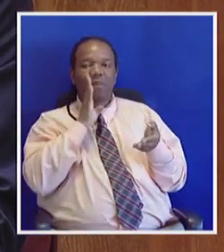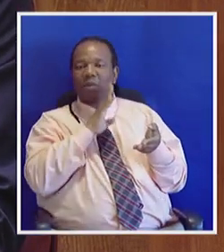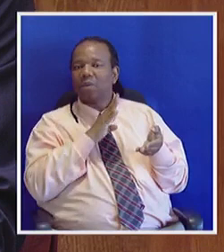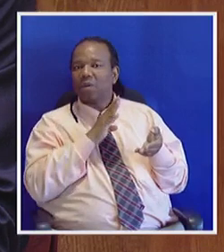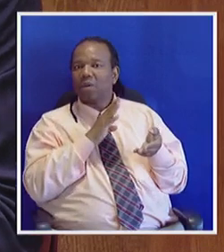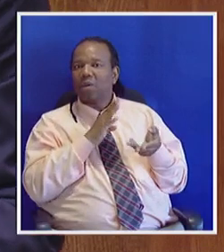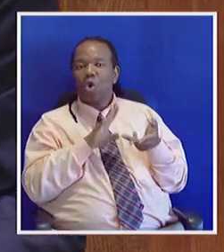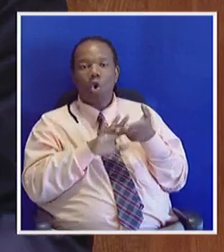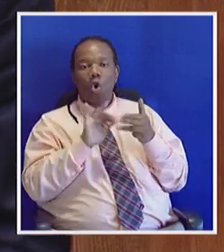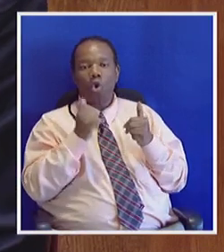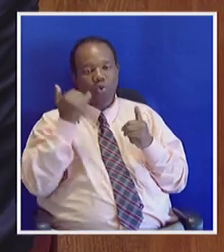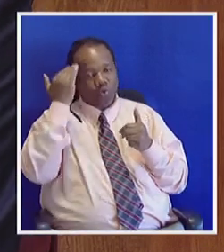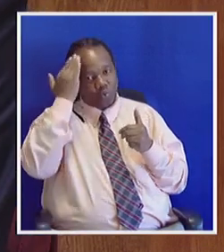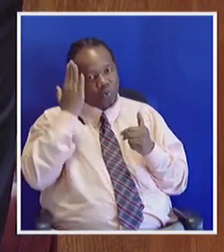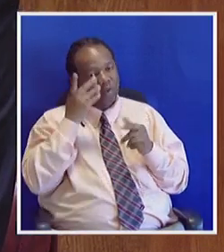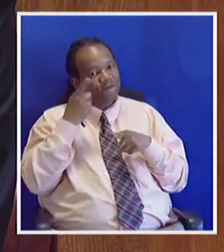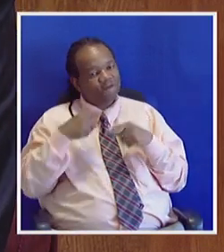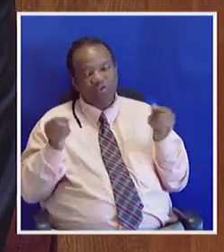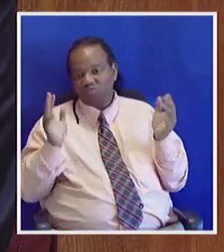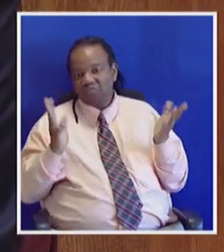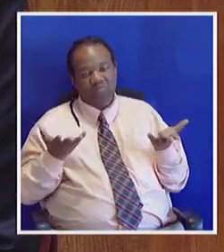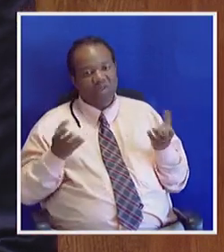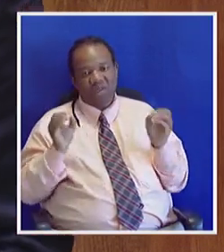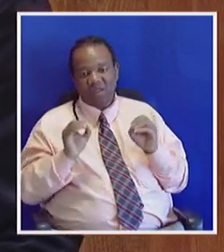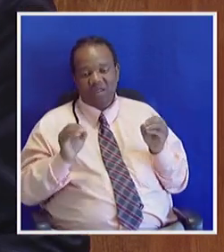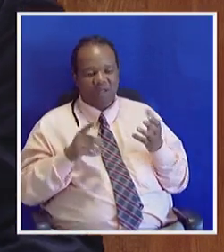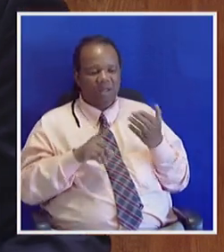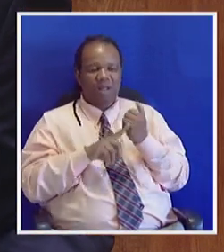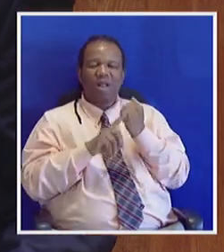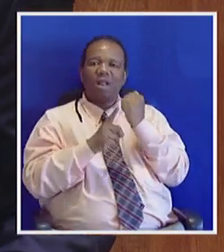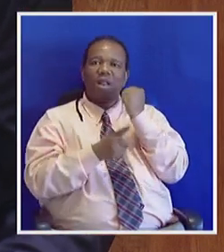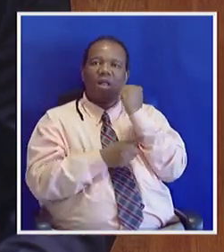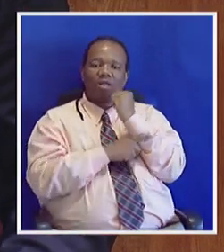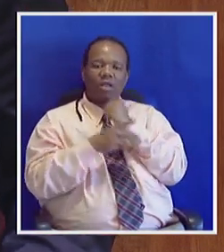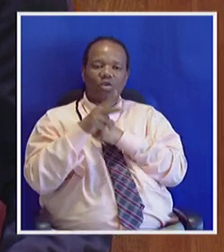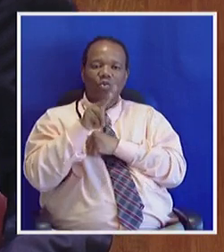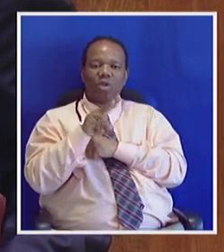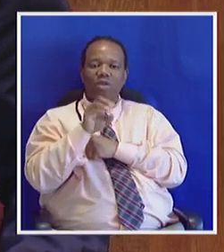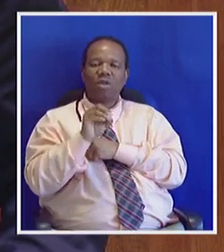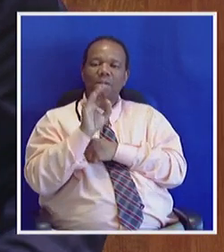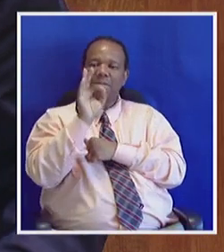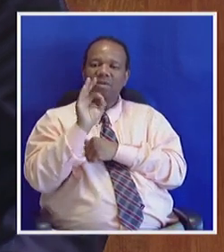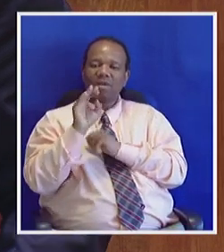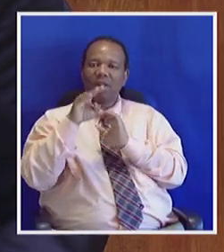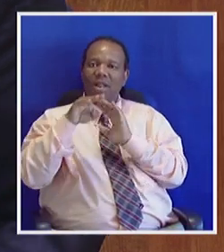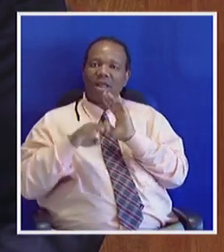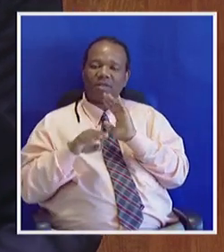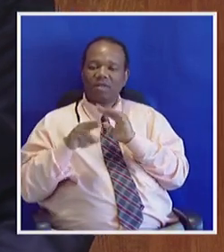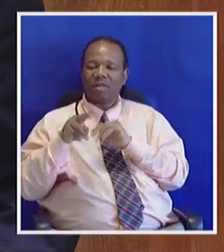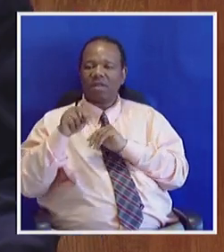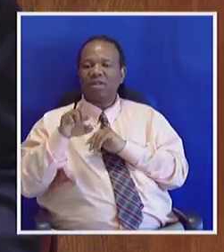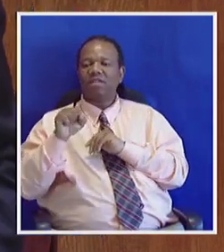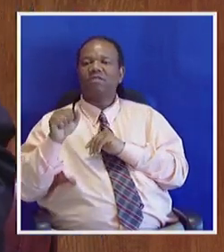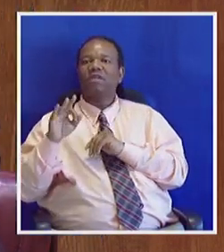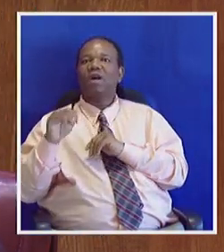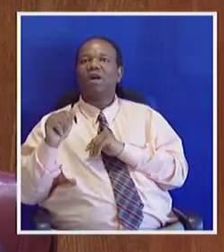not graduate years after completing. Lastly, less than 20% of the total NSFAS allocation